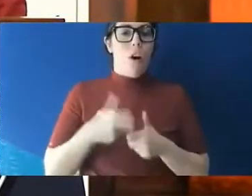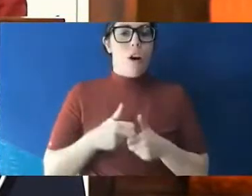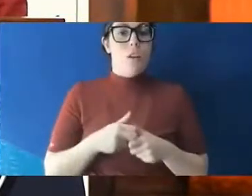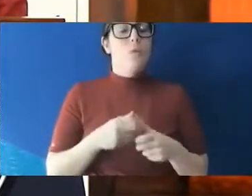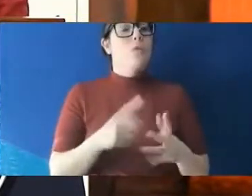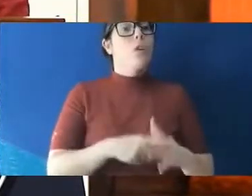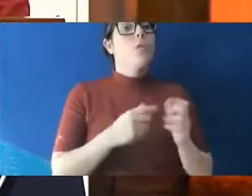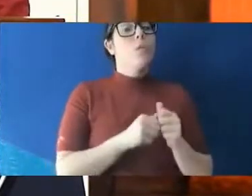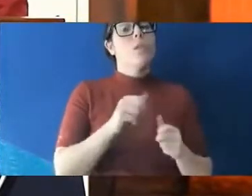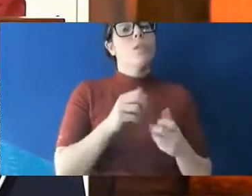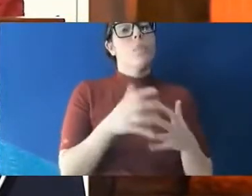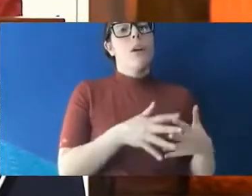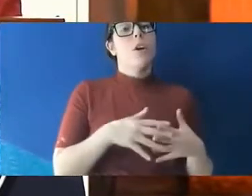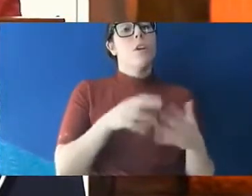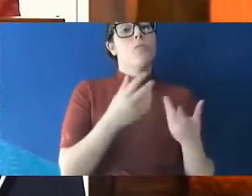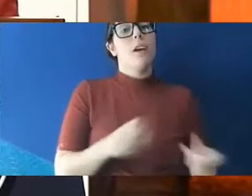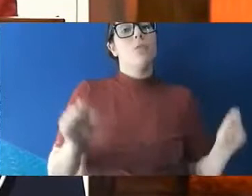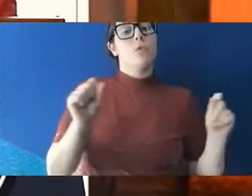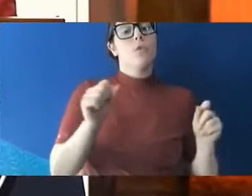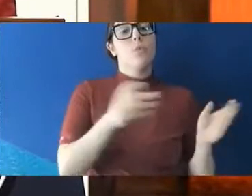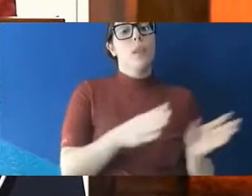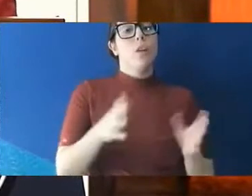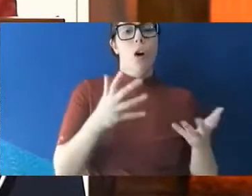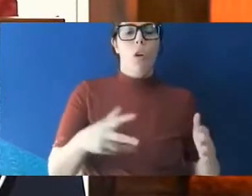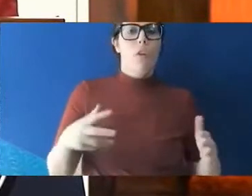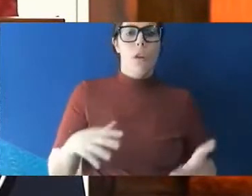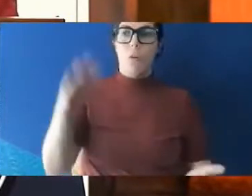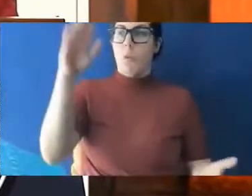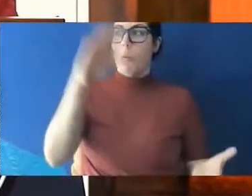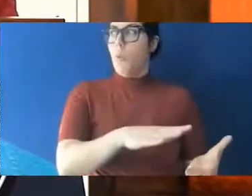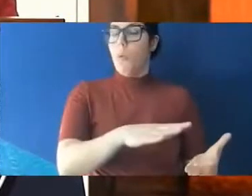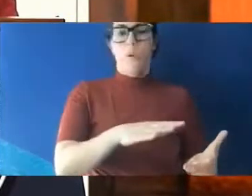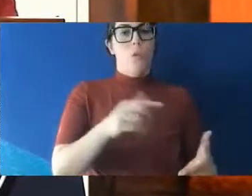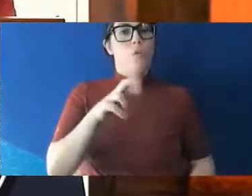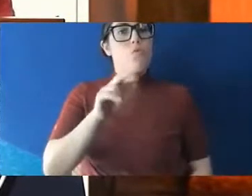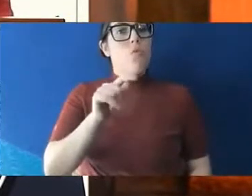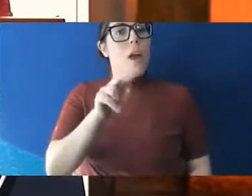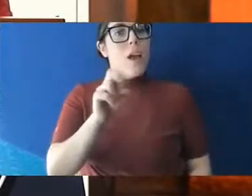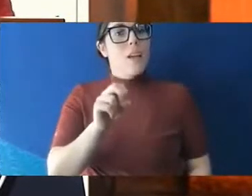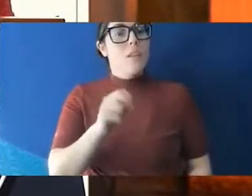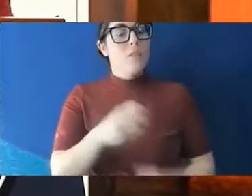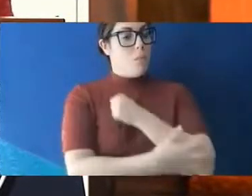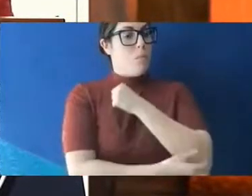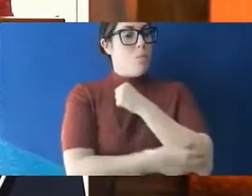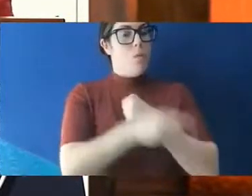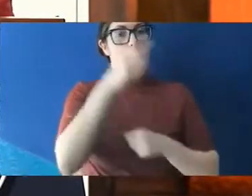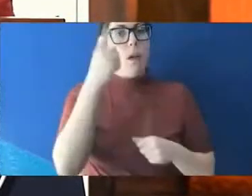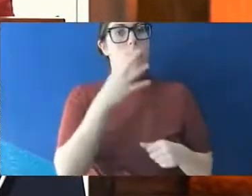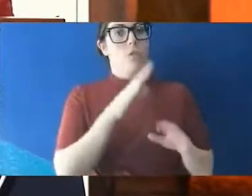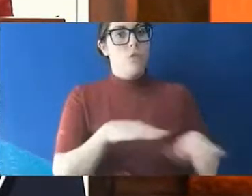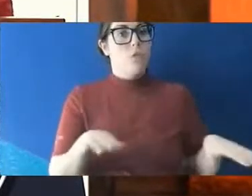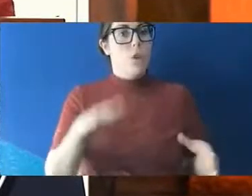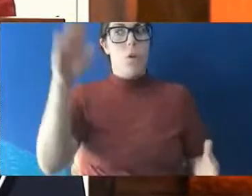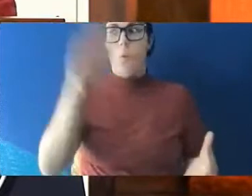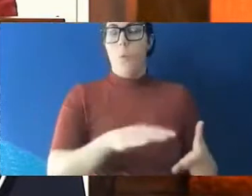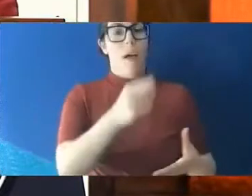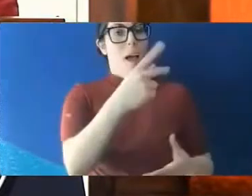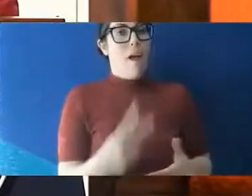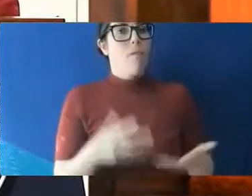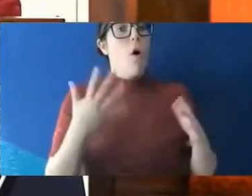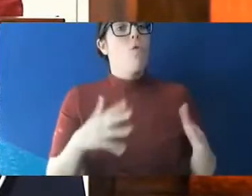Rescue Plan, which has already cut the poverty rate for Black children nearly in